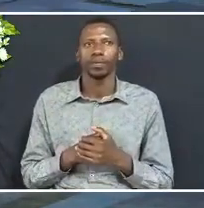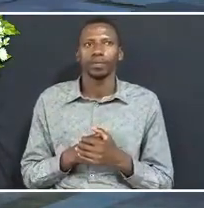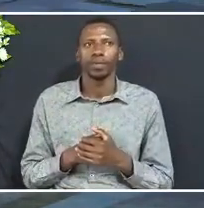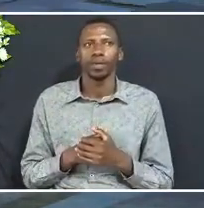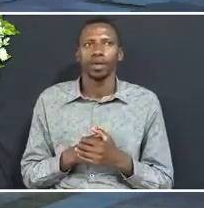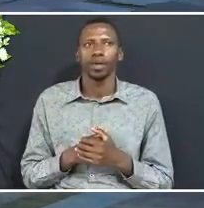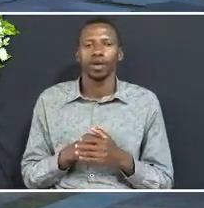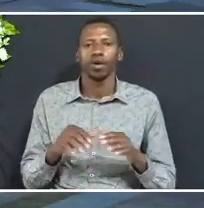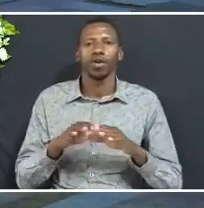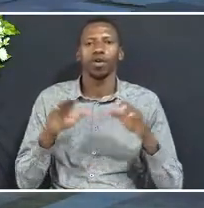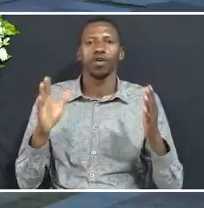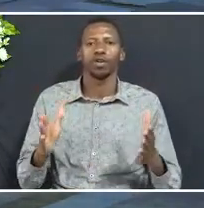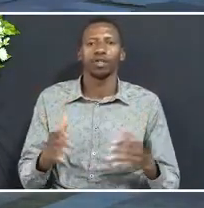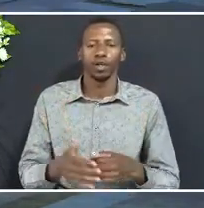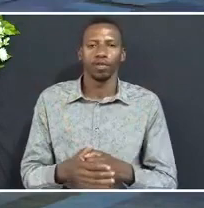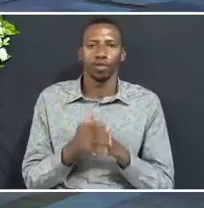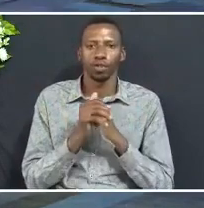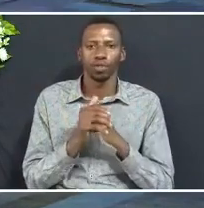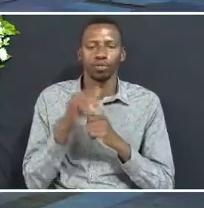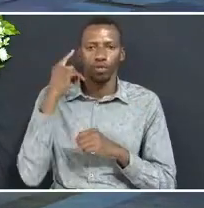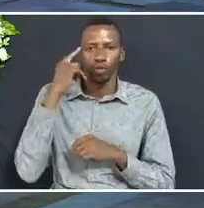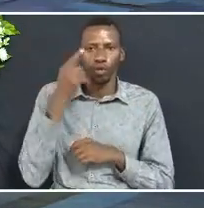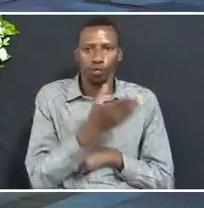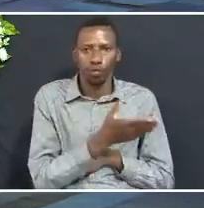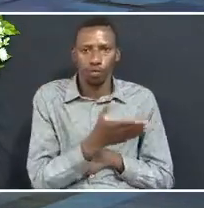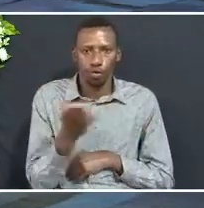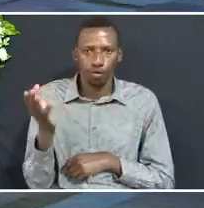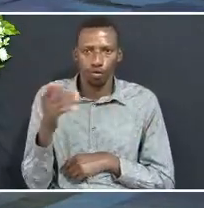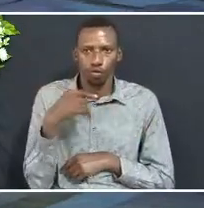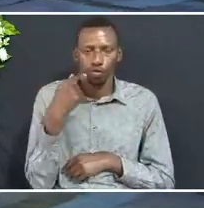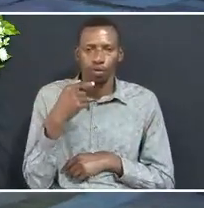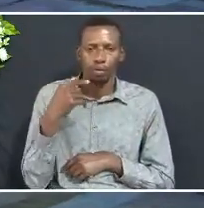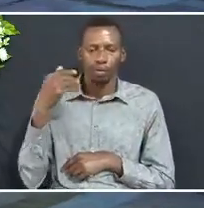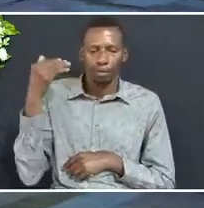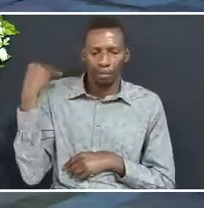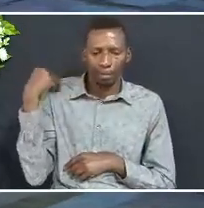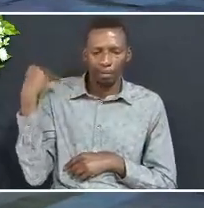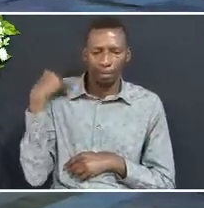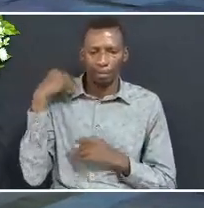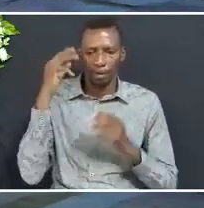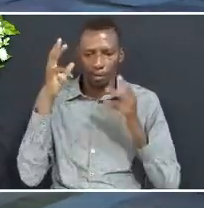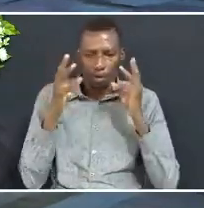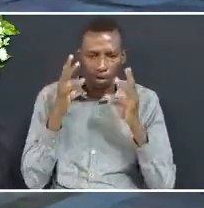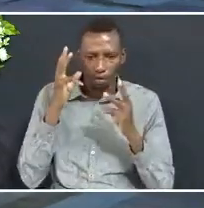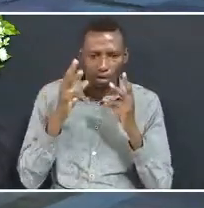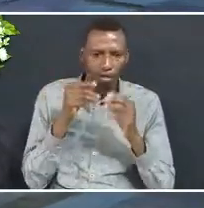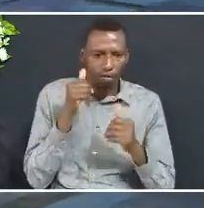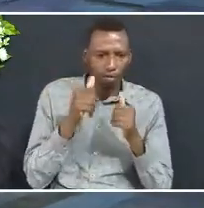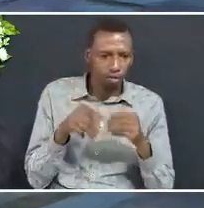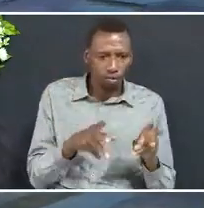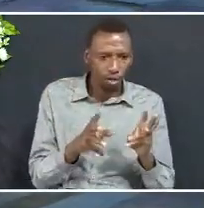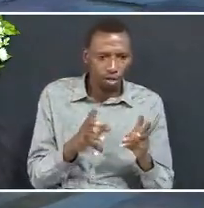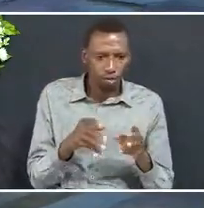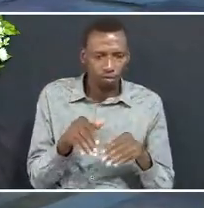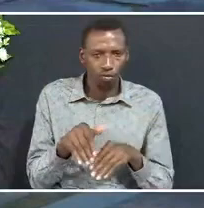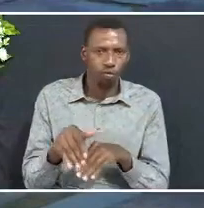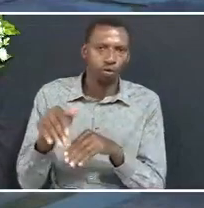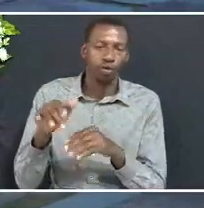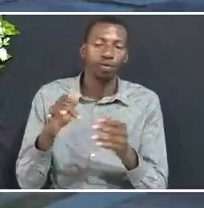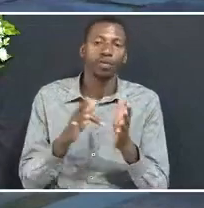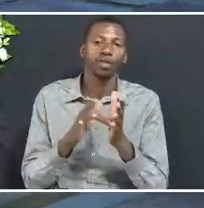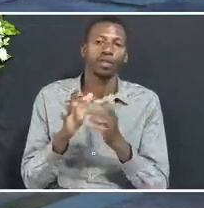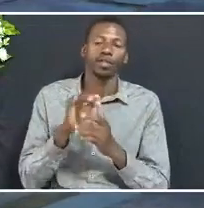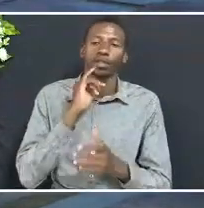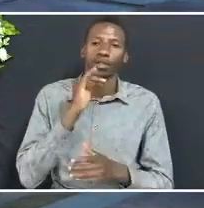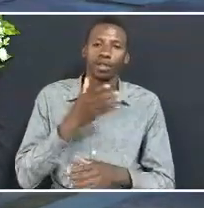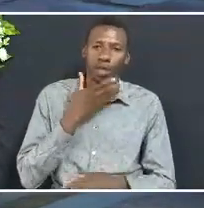worship. So for those who are perturbed and disturbed about which religion to follow, Jesus is the answer for